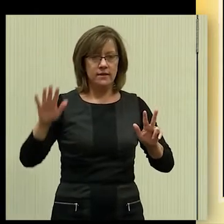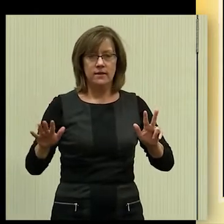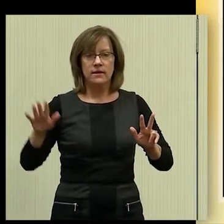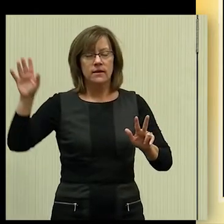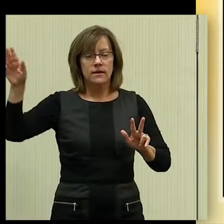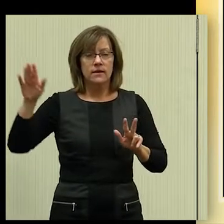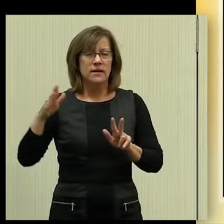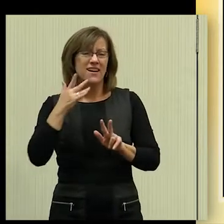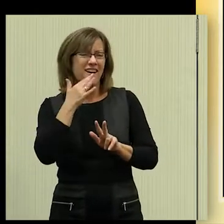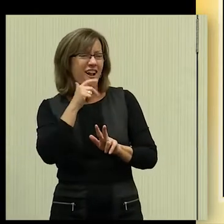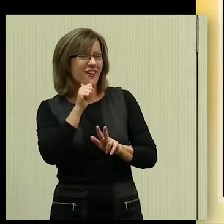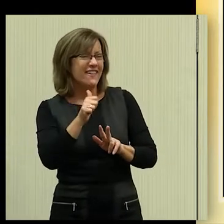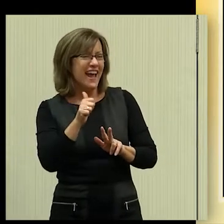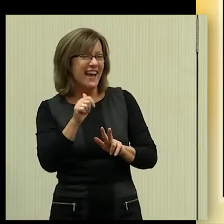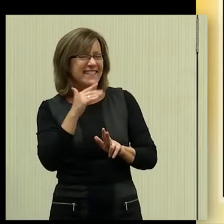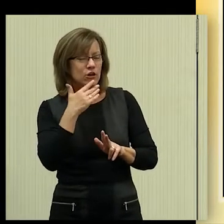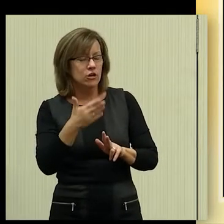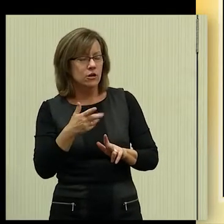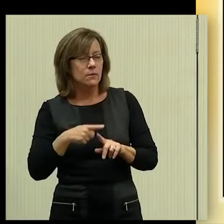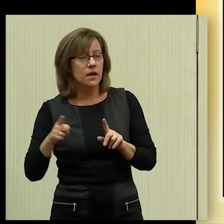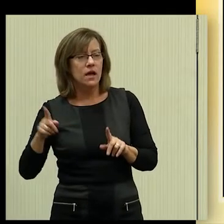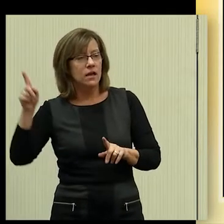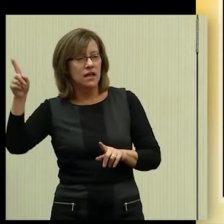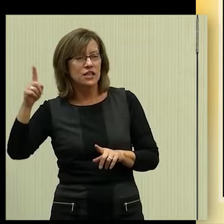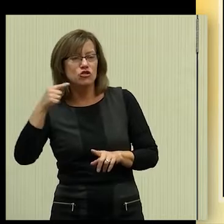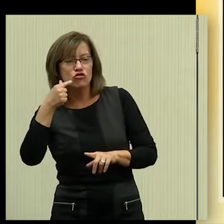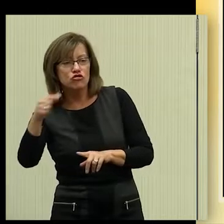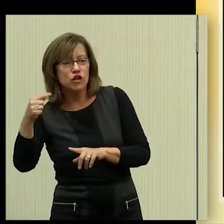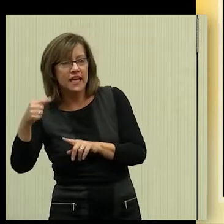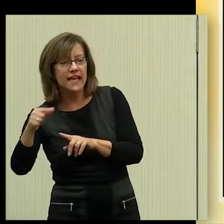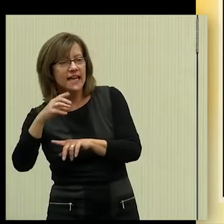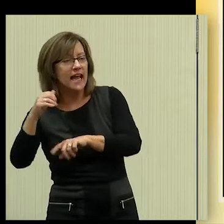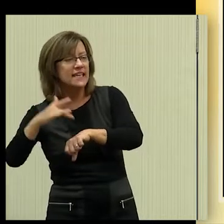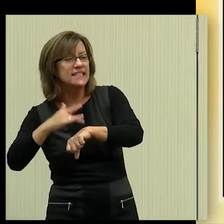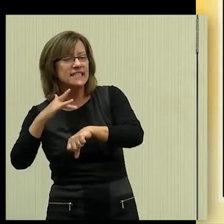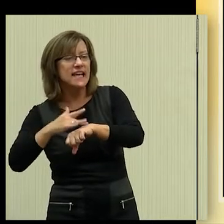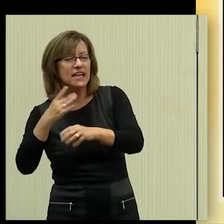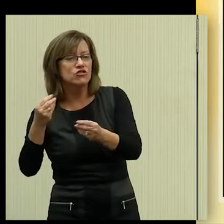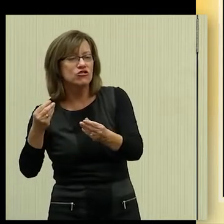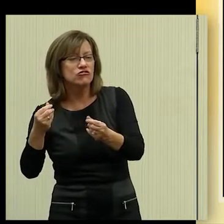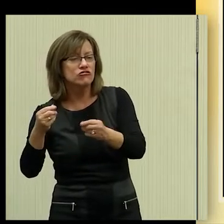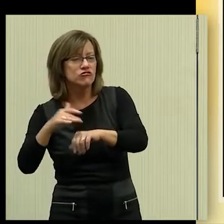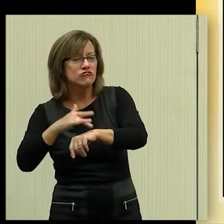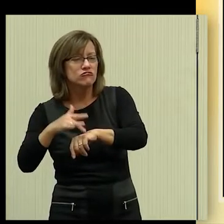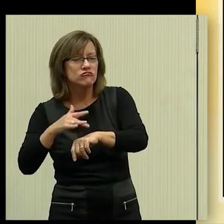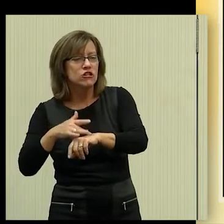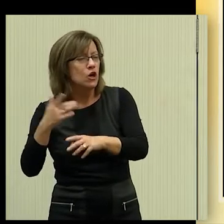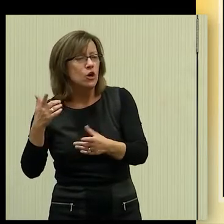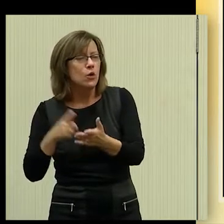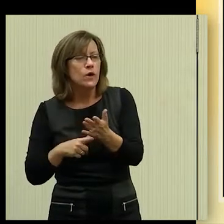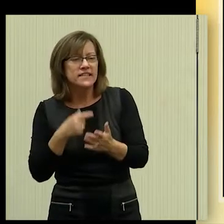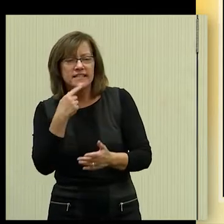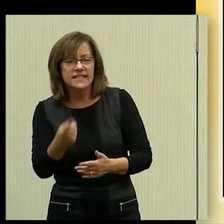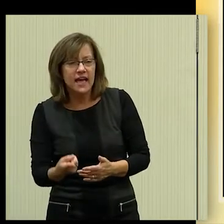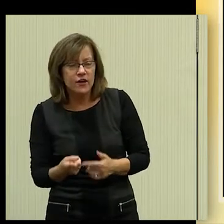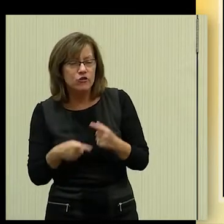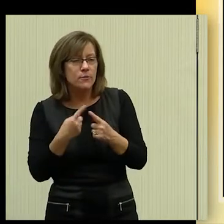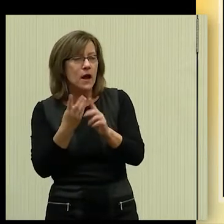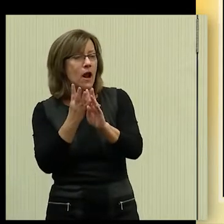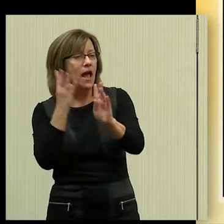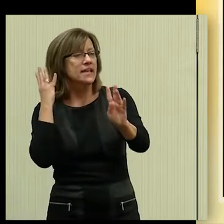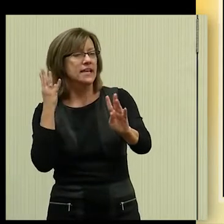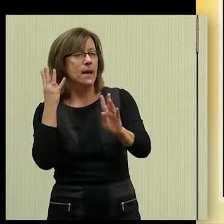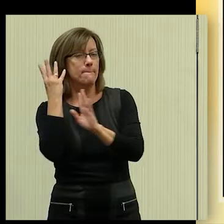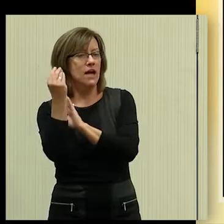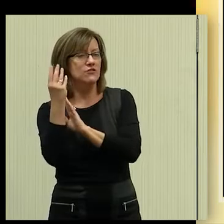the colors aren't so great, but this right here is green, and it's textured. So what does that tell you about lining up outside?